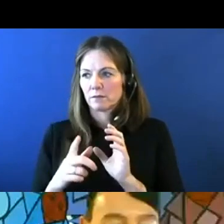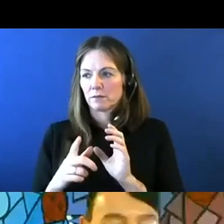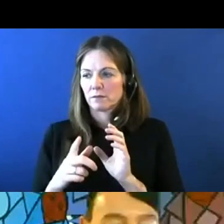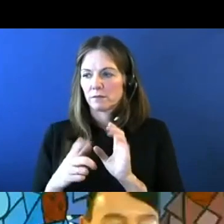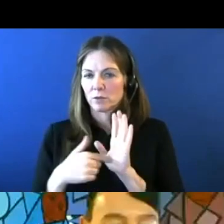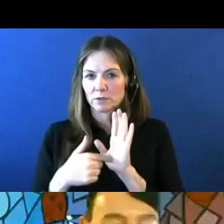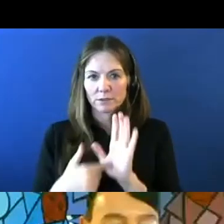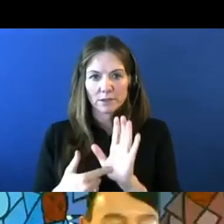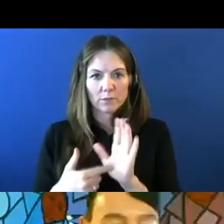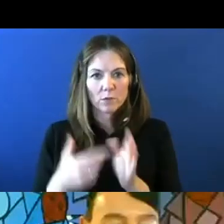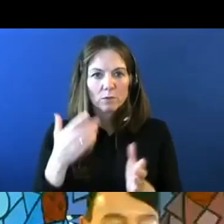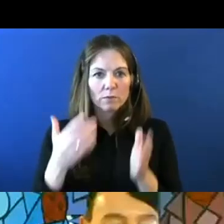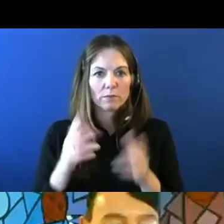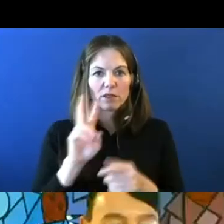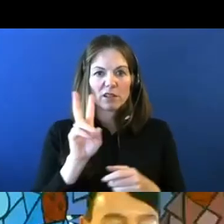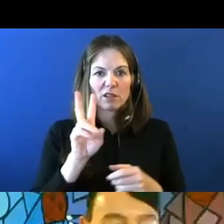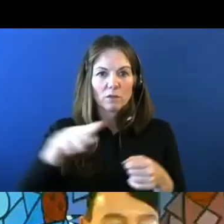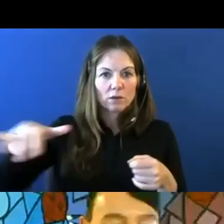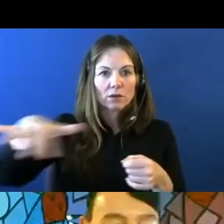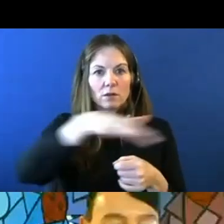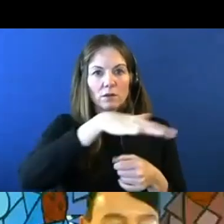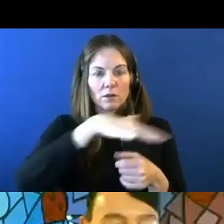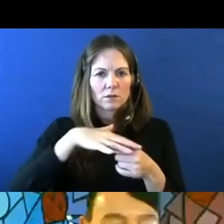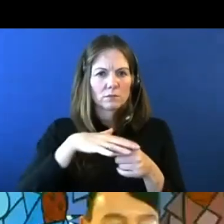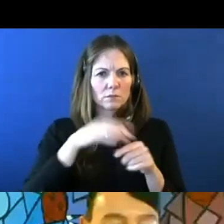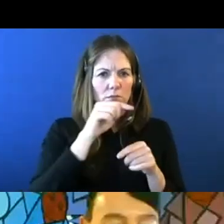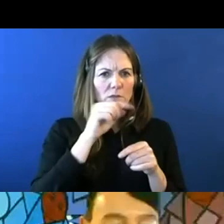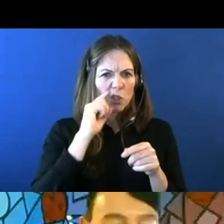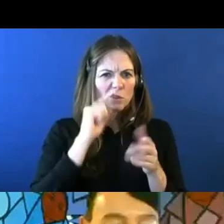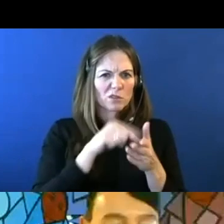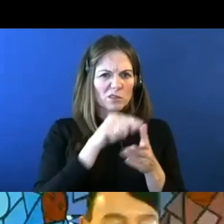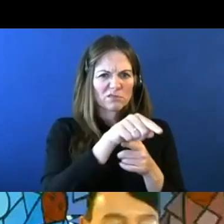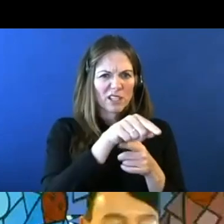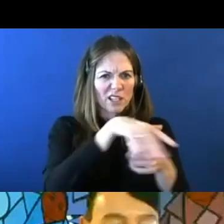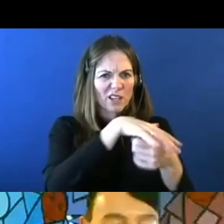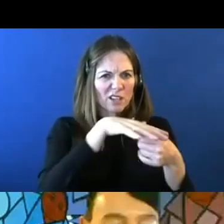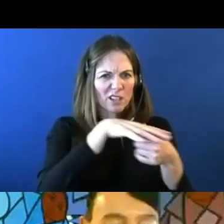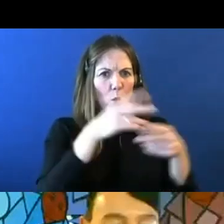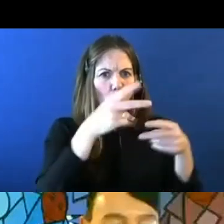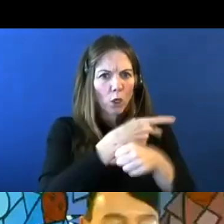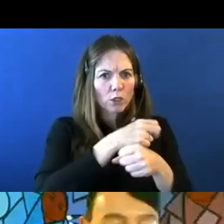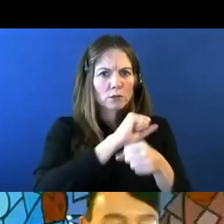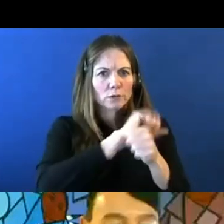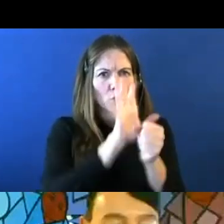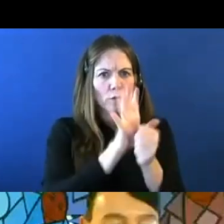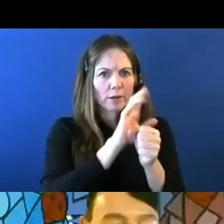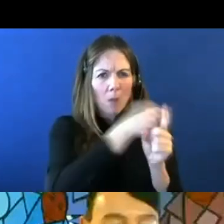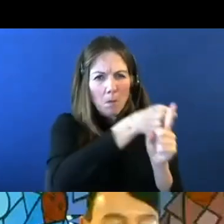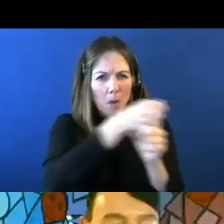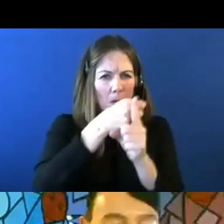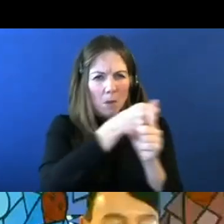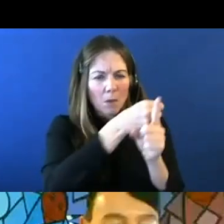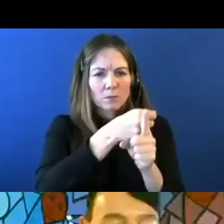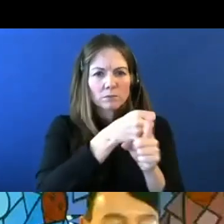risk factors related to the severity of COVID-19, and really working like through some of the processes we talked